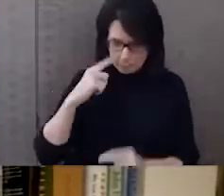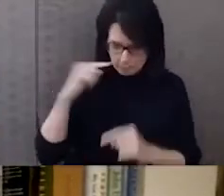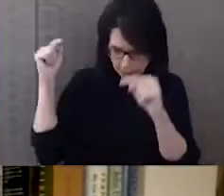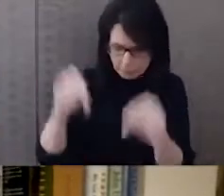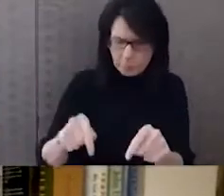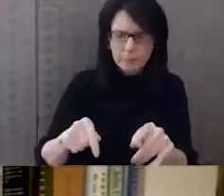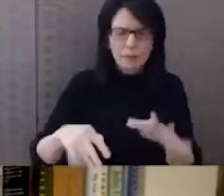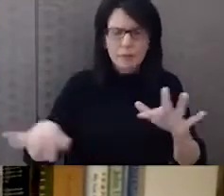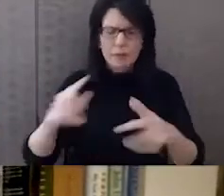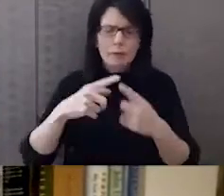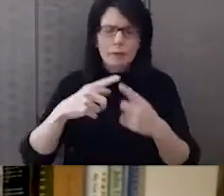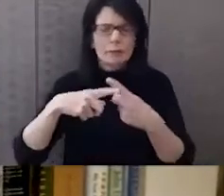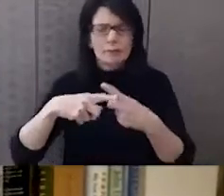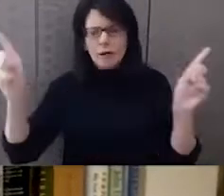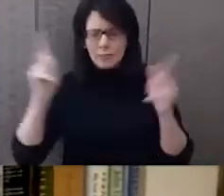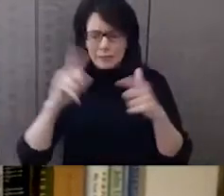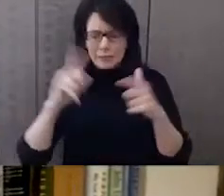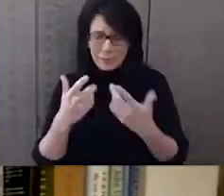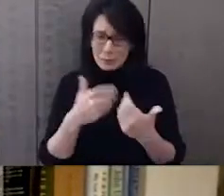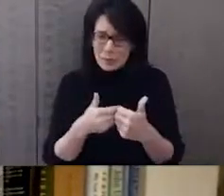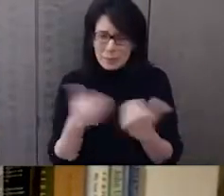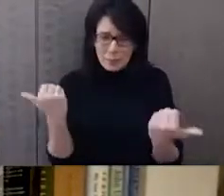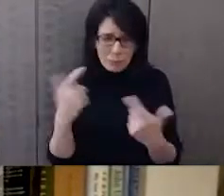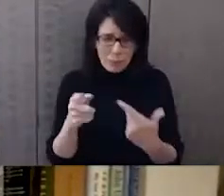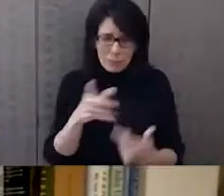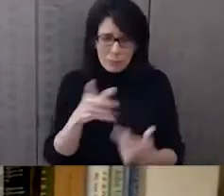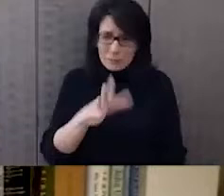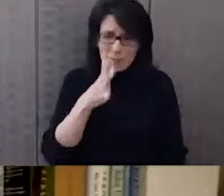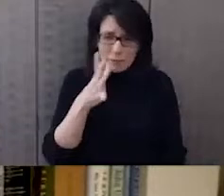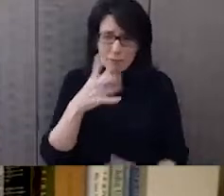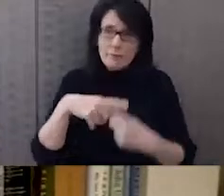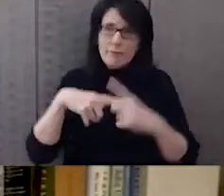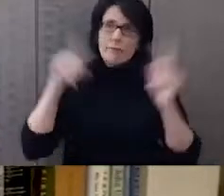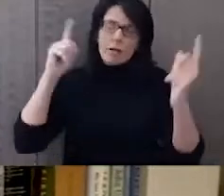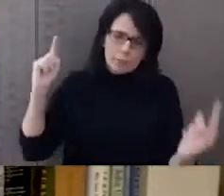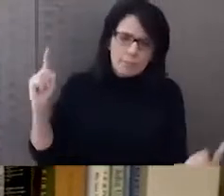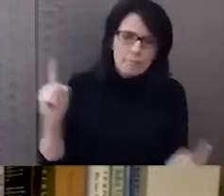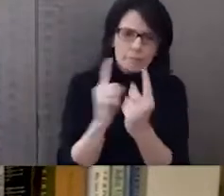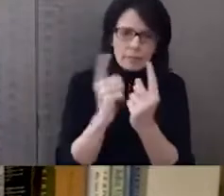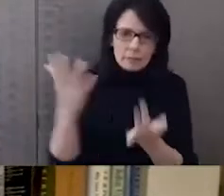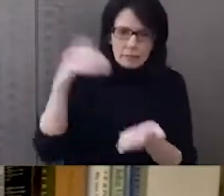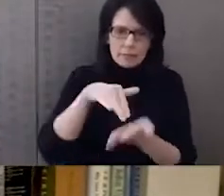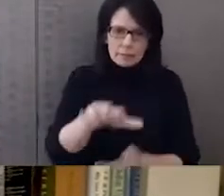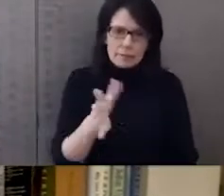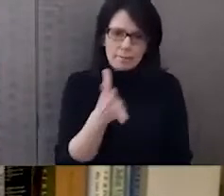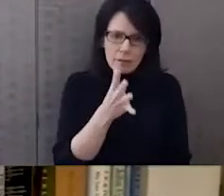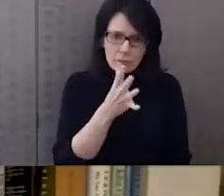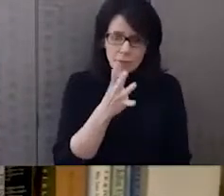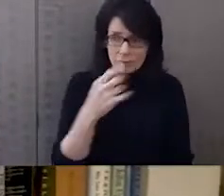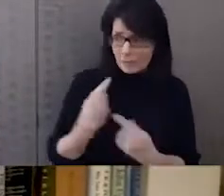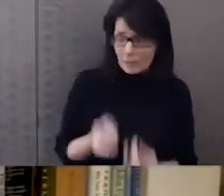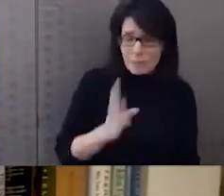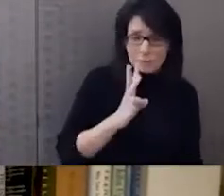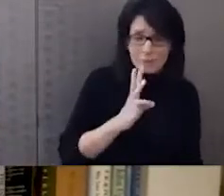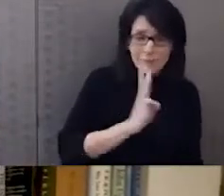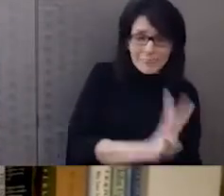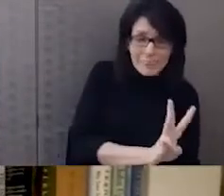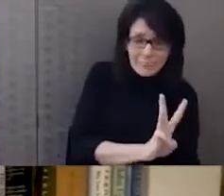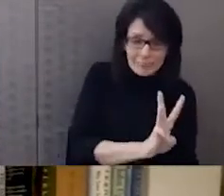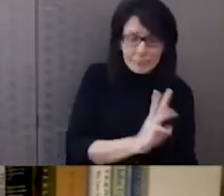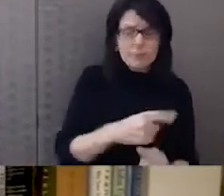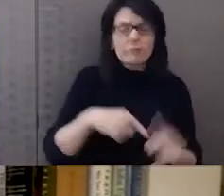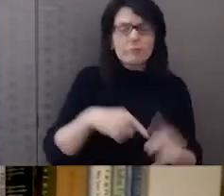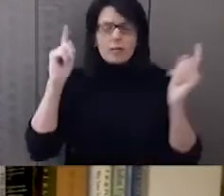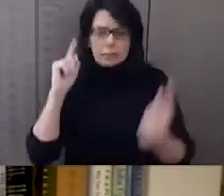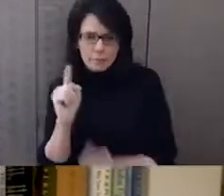with his mother after being separated since he was six years old. And now we're thrilled to share that he received a heart transplant just